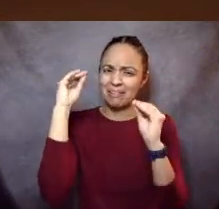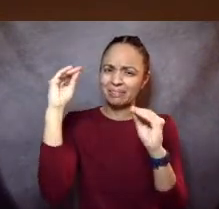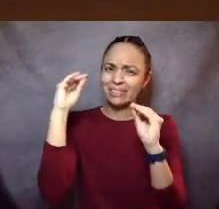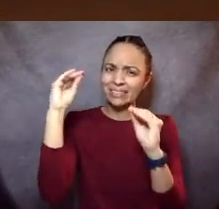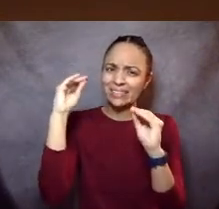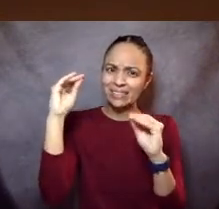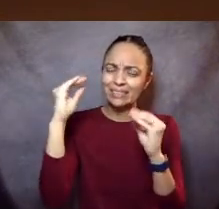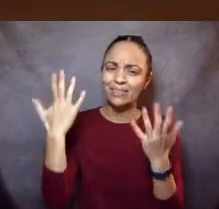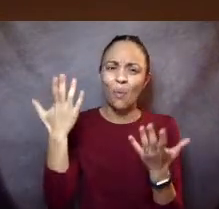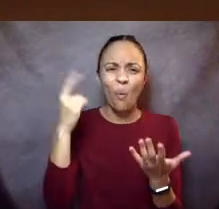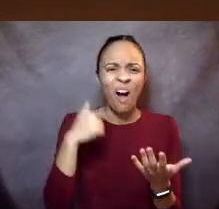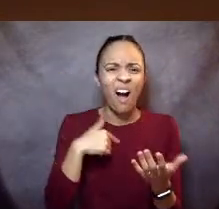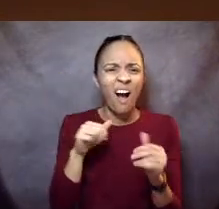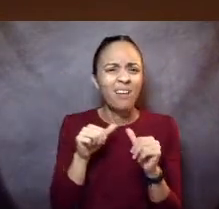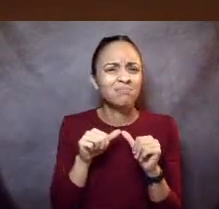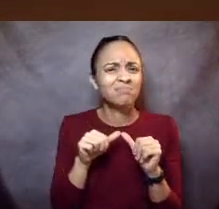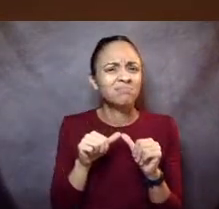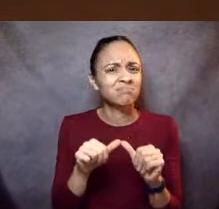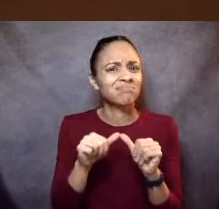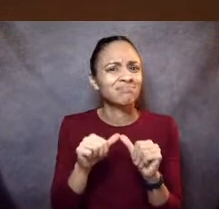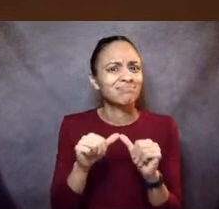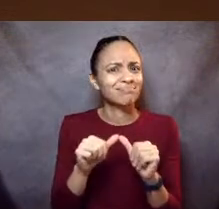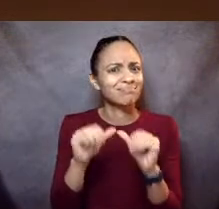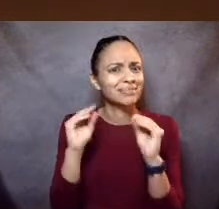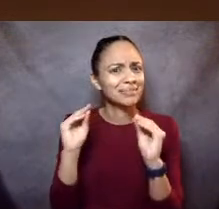here? Because of two people.